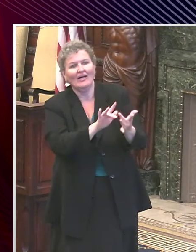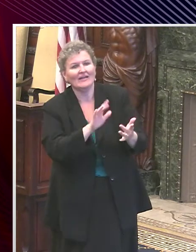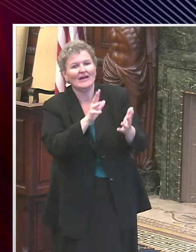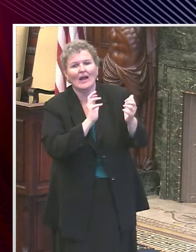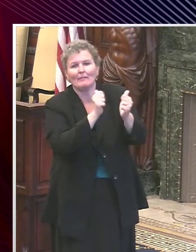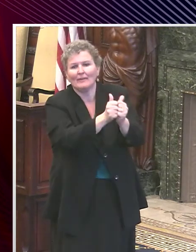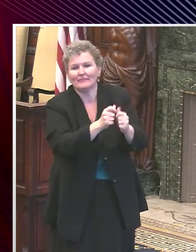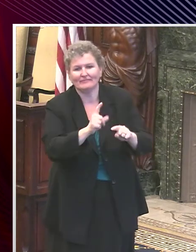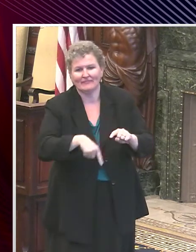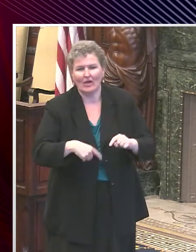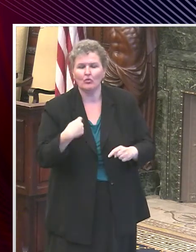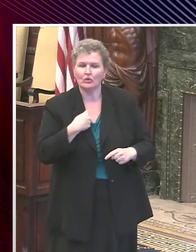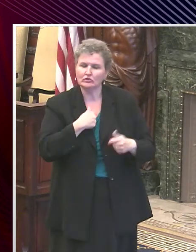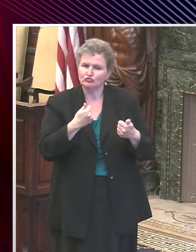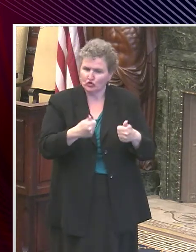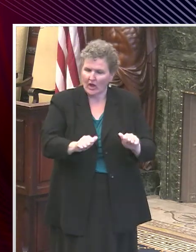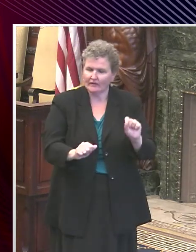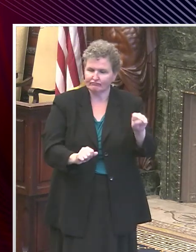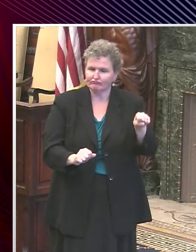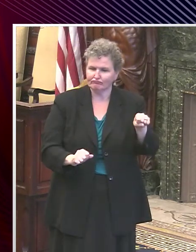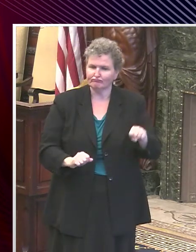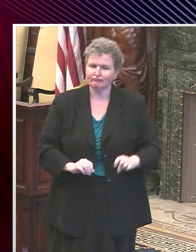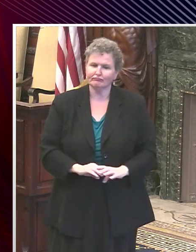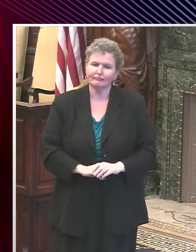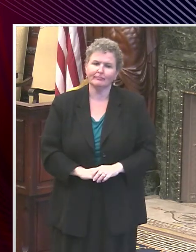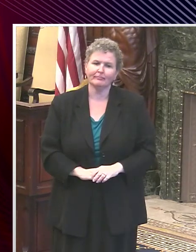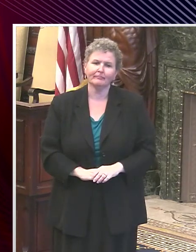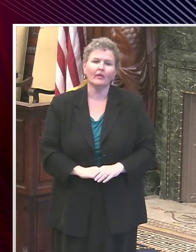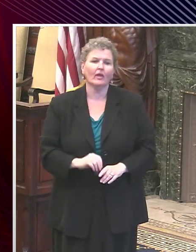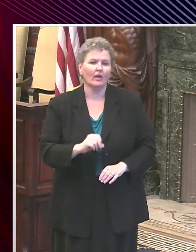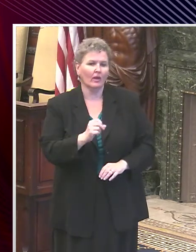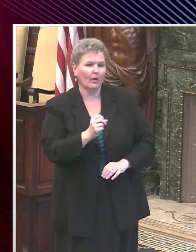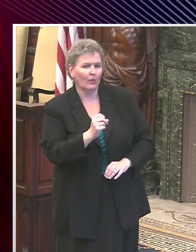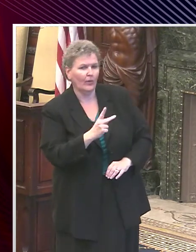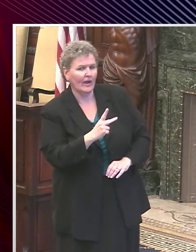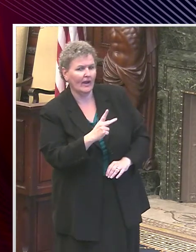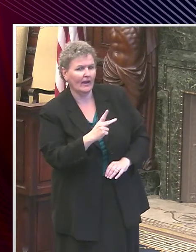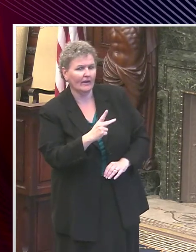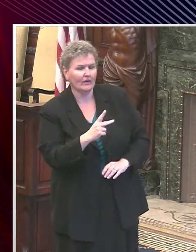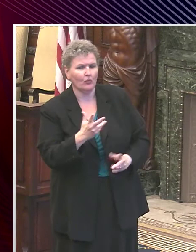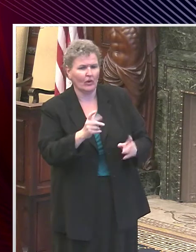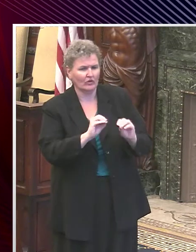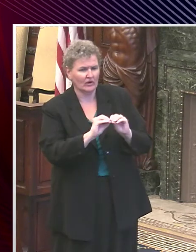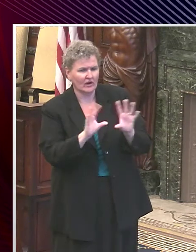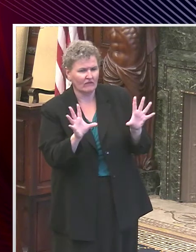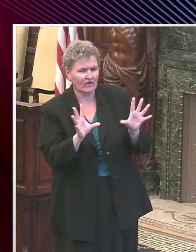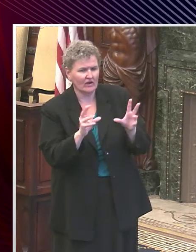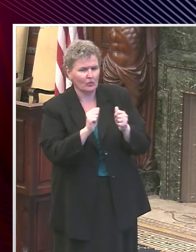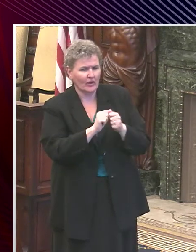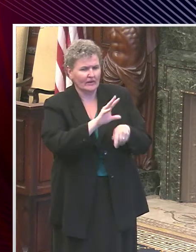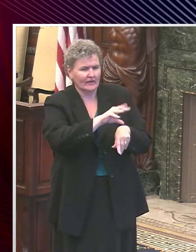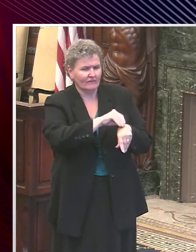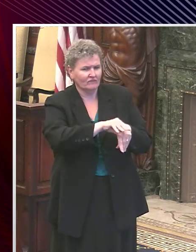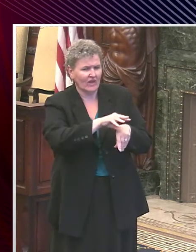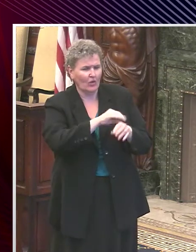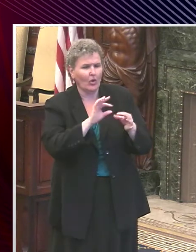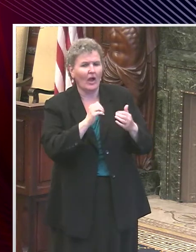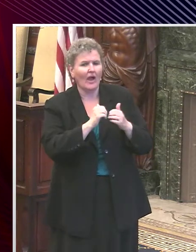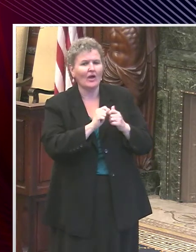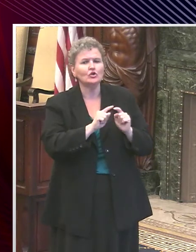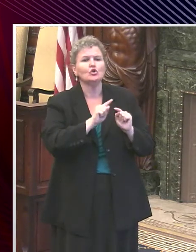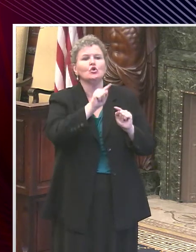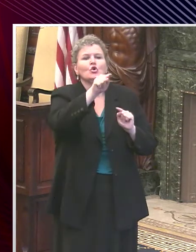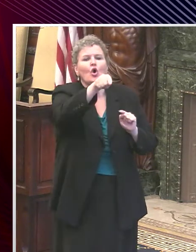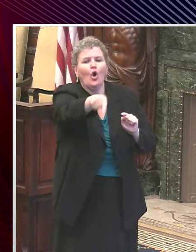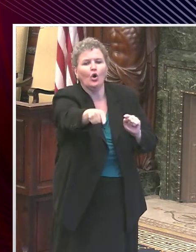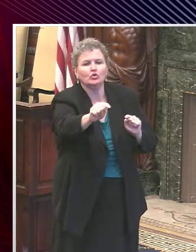large majority. Okay. And to clarify your advice about going to